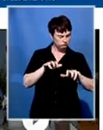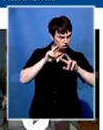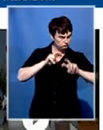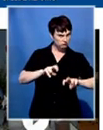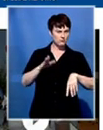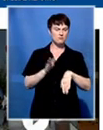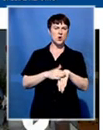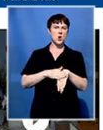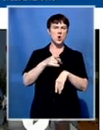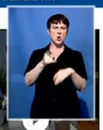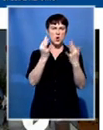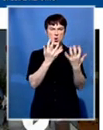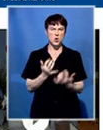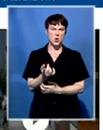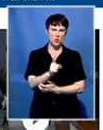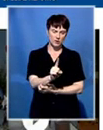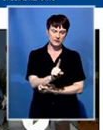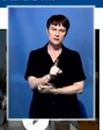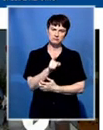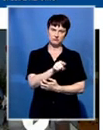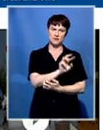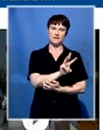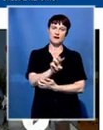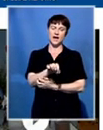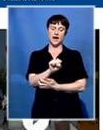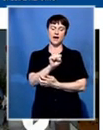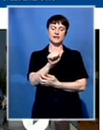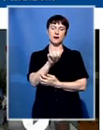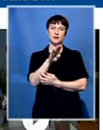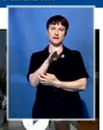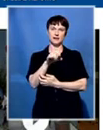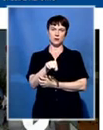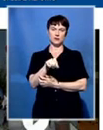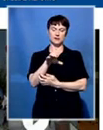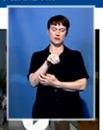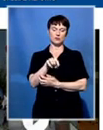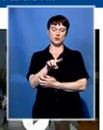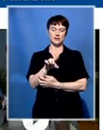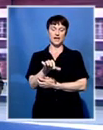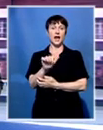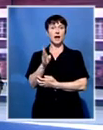statistics. That's www.sabc.co.za/news.